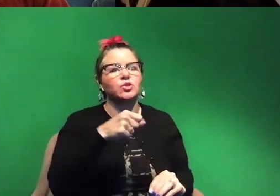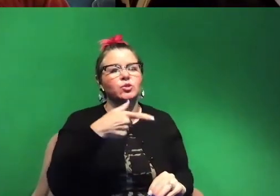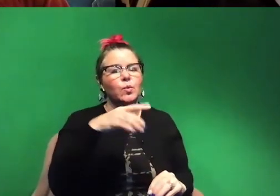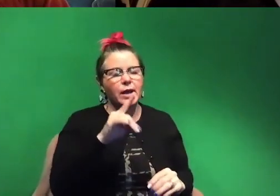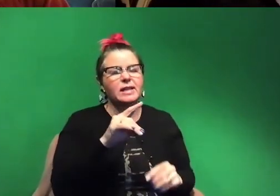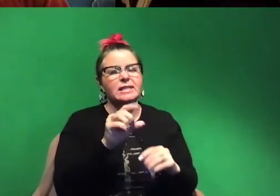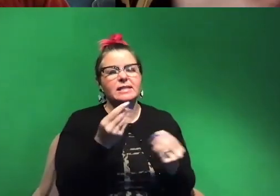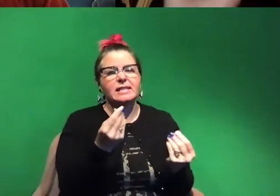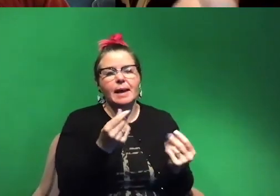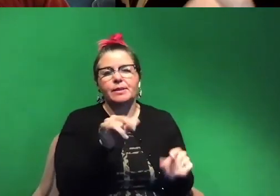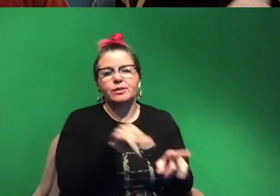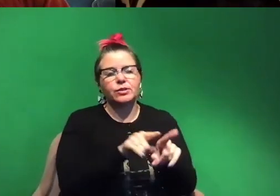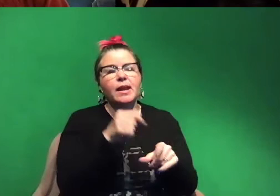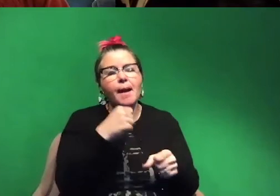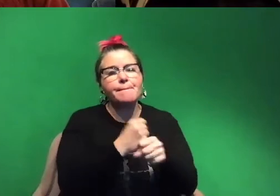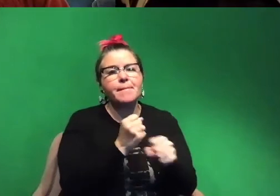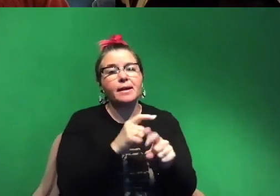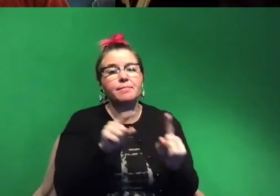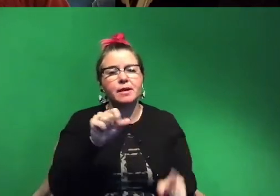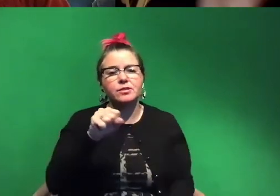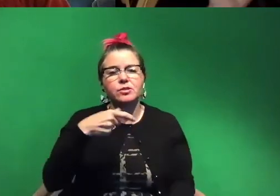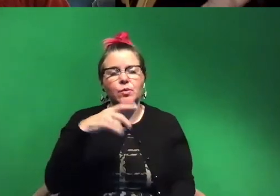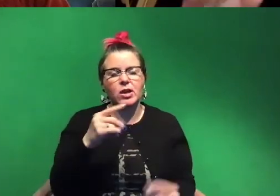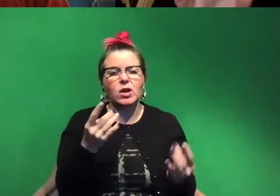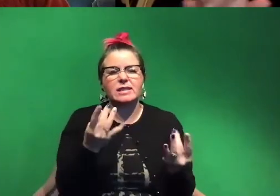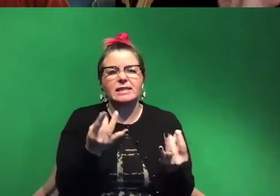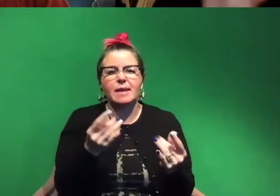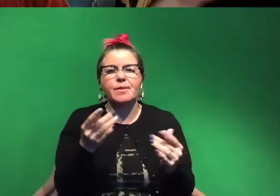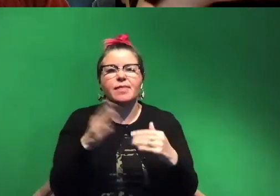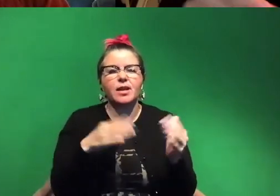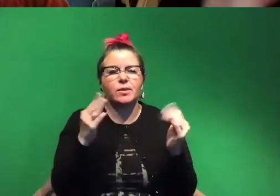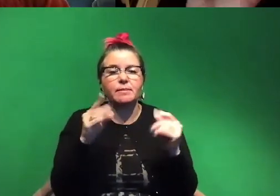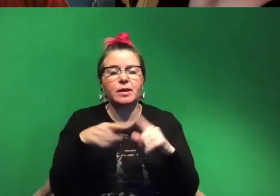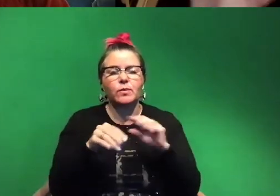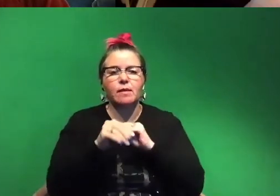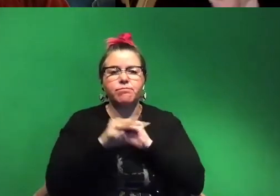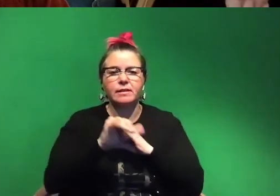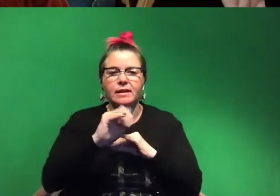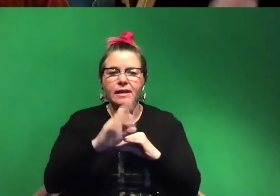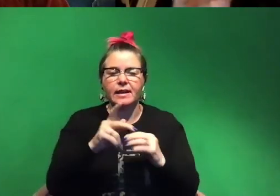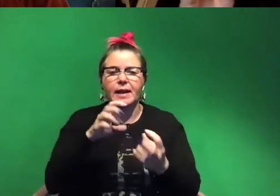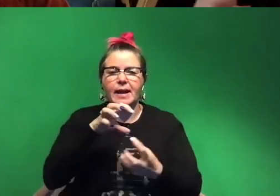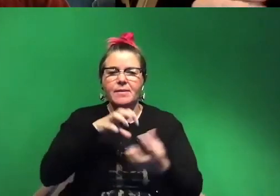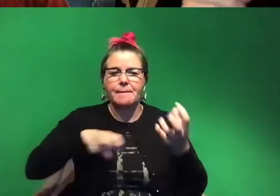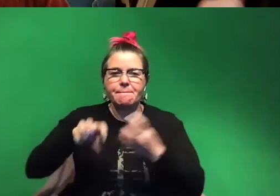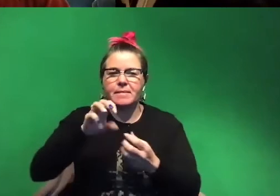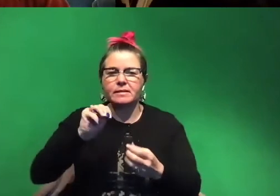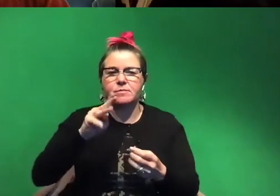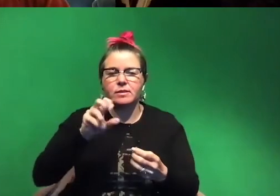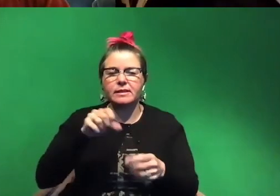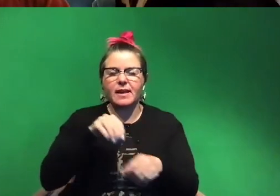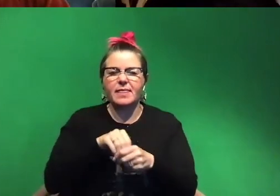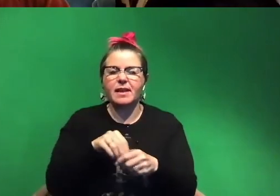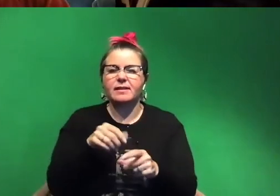much slime, but squid are slimier than you might anticipate because when they ink, they mix mucus into that ink and it gets